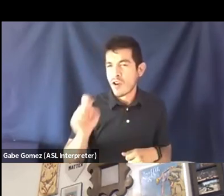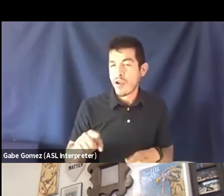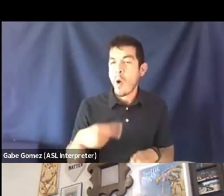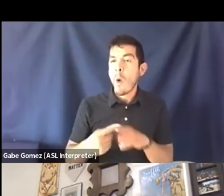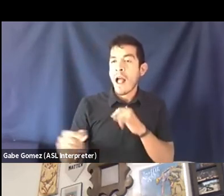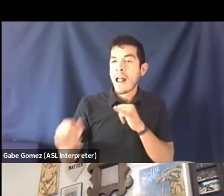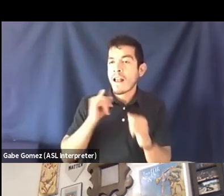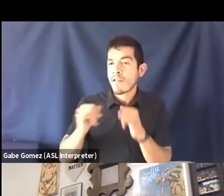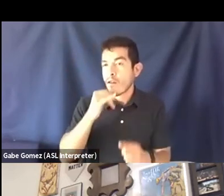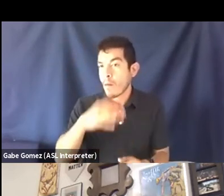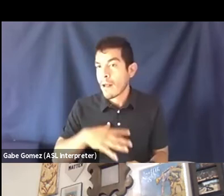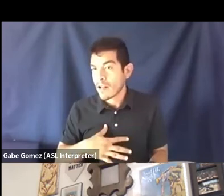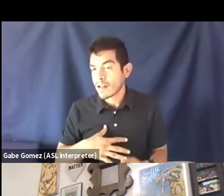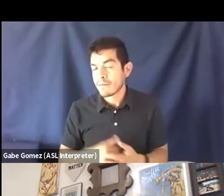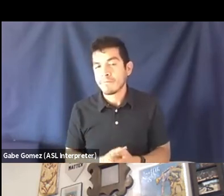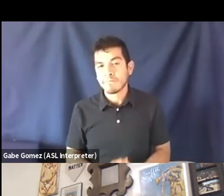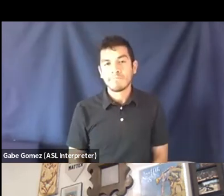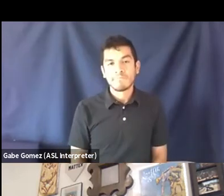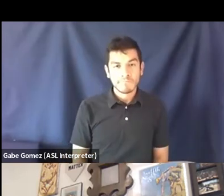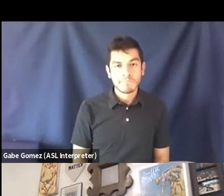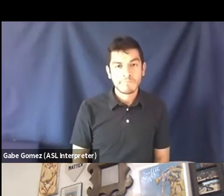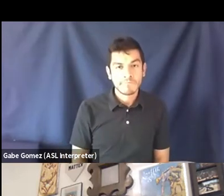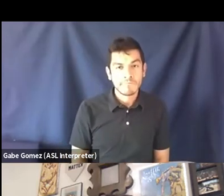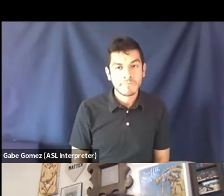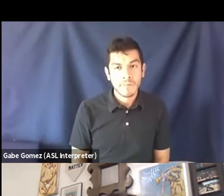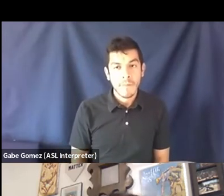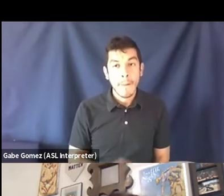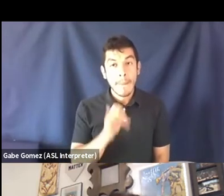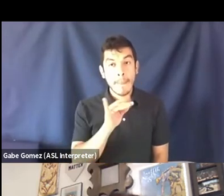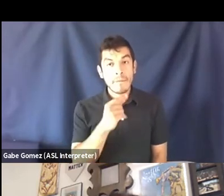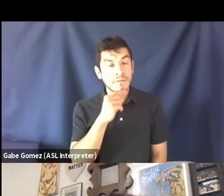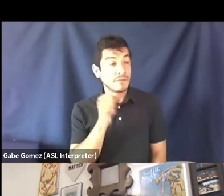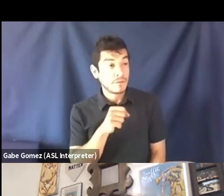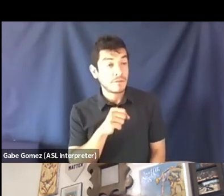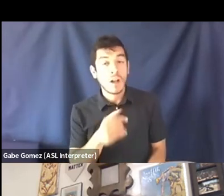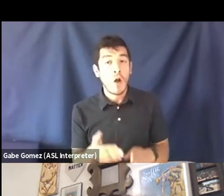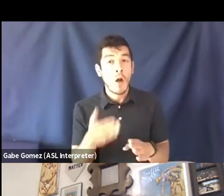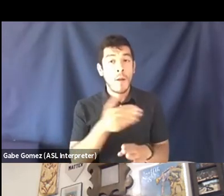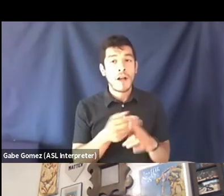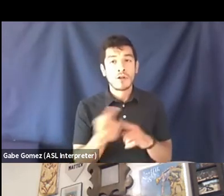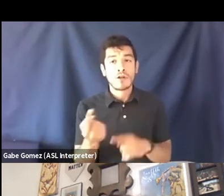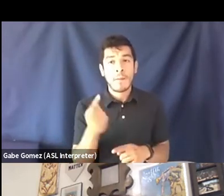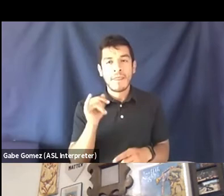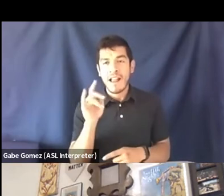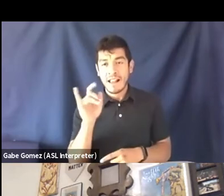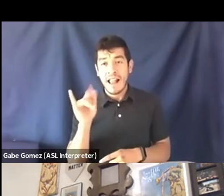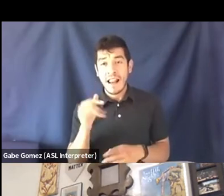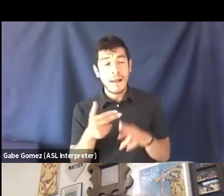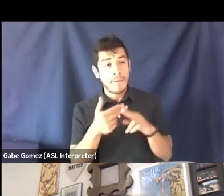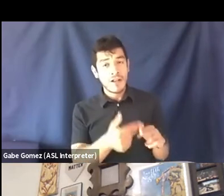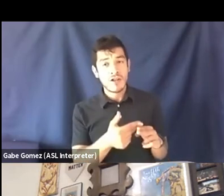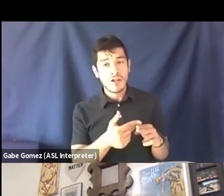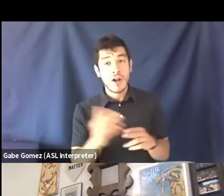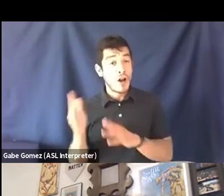interviewing victims of domestic violence? Yeah, this, you know, going back to something that Kelli mentioned